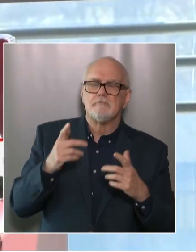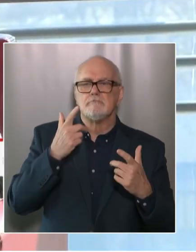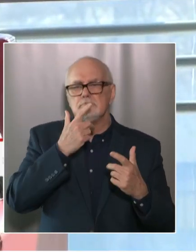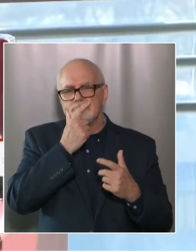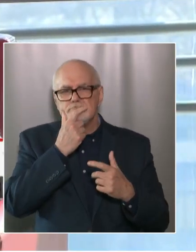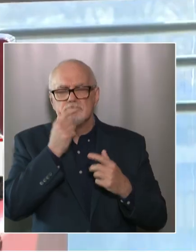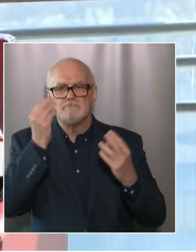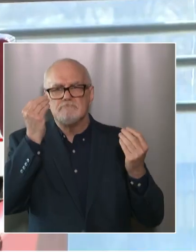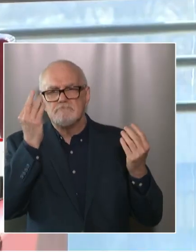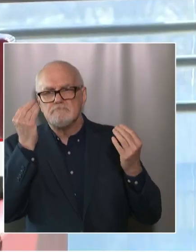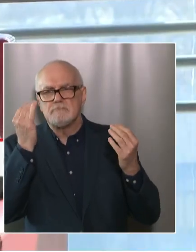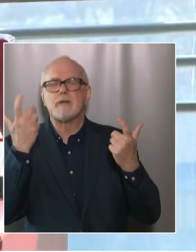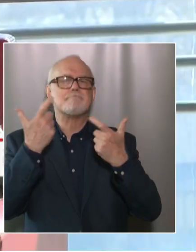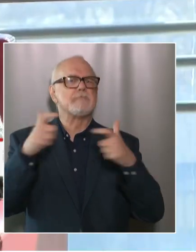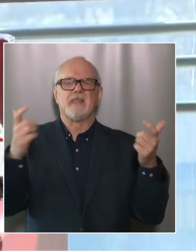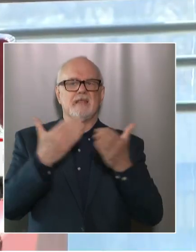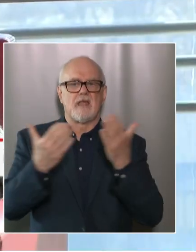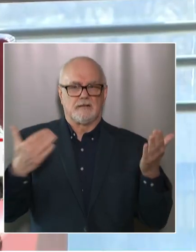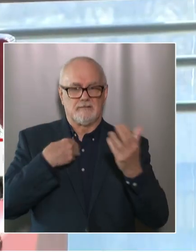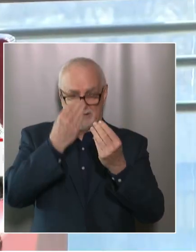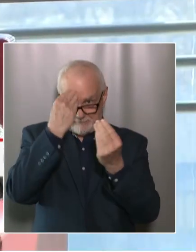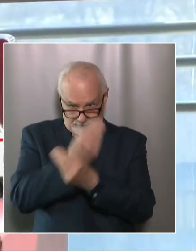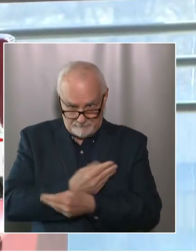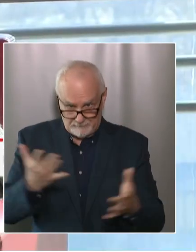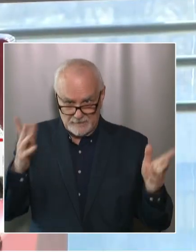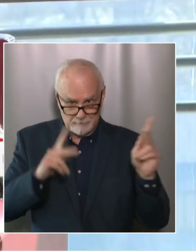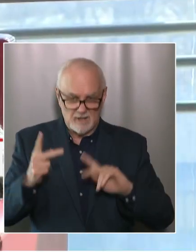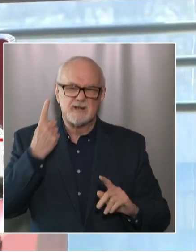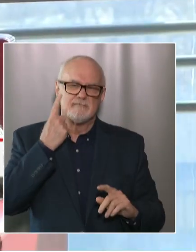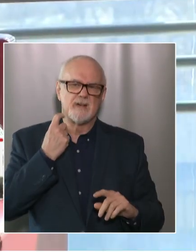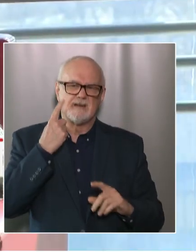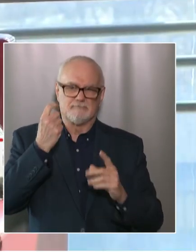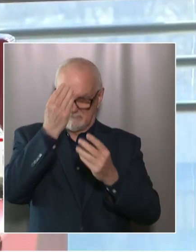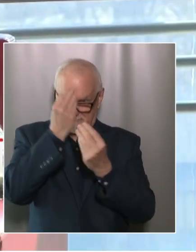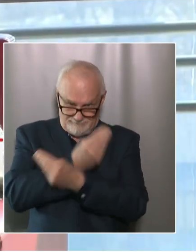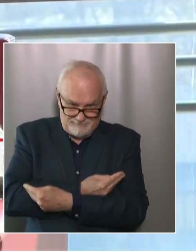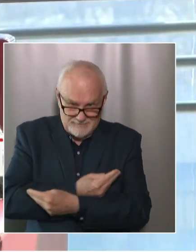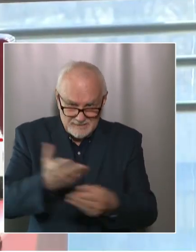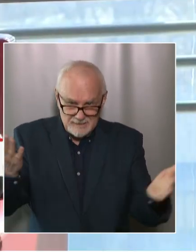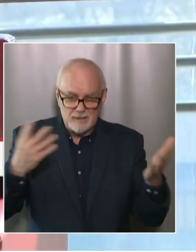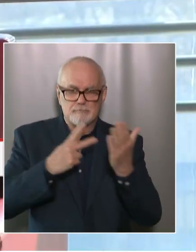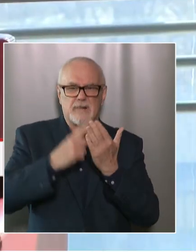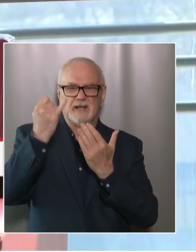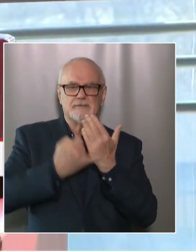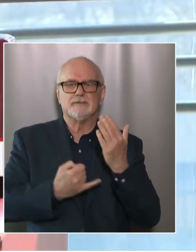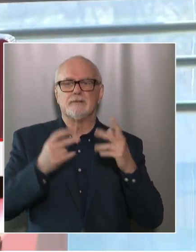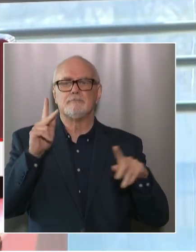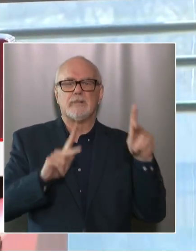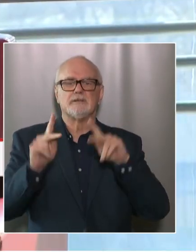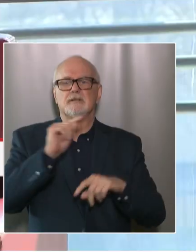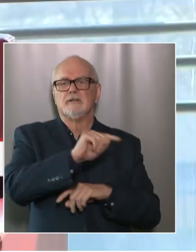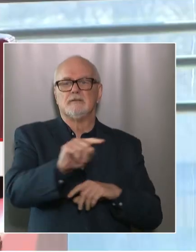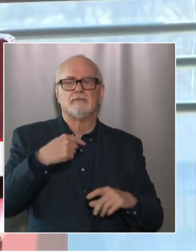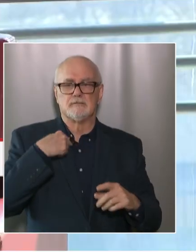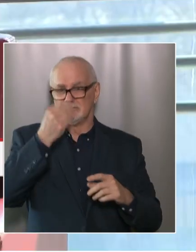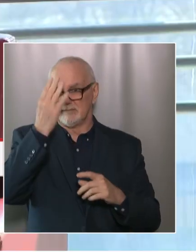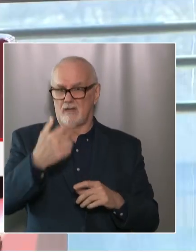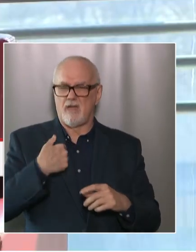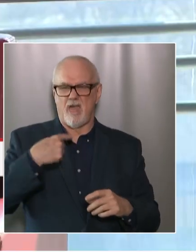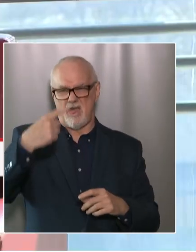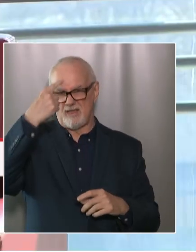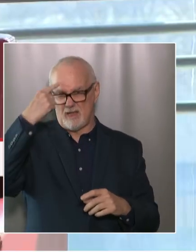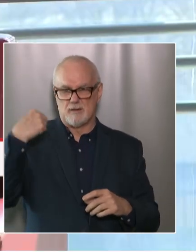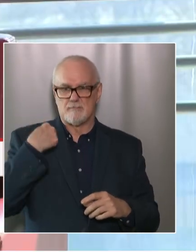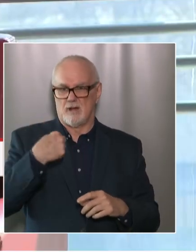people, and I've shared recently around some of our projects, I believe that there are windows of opportunity